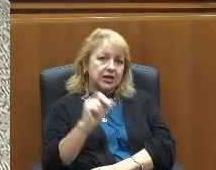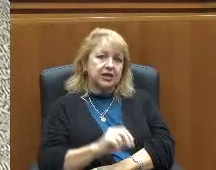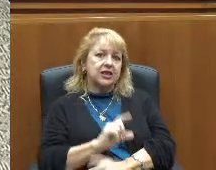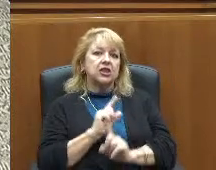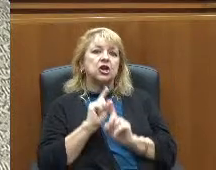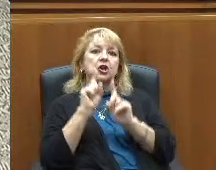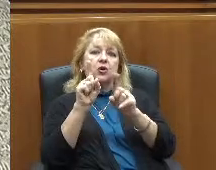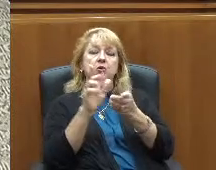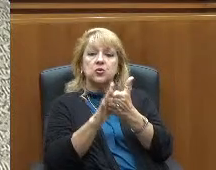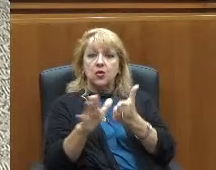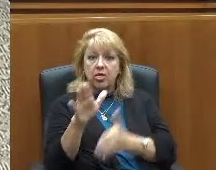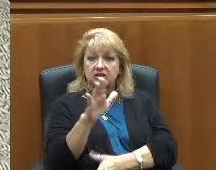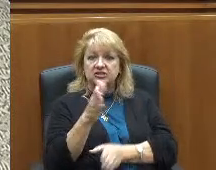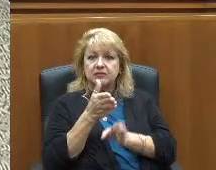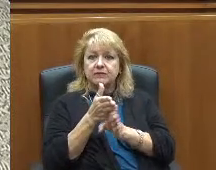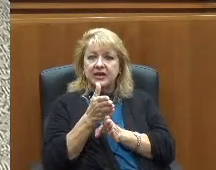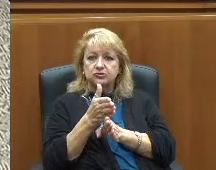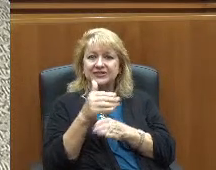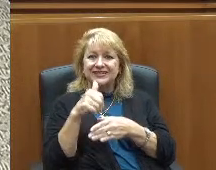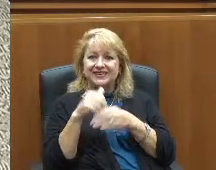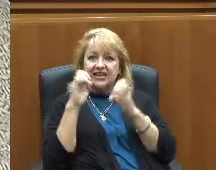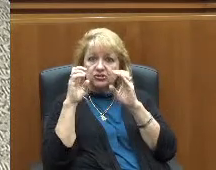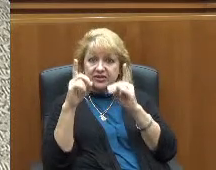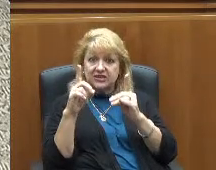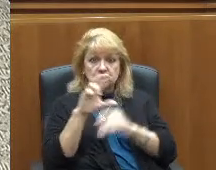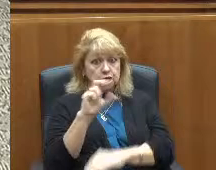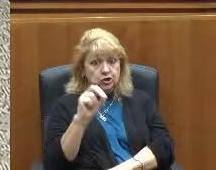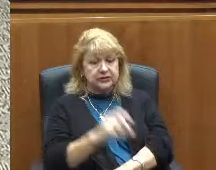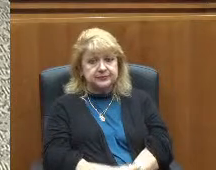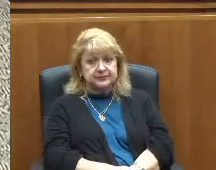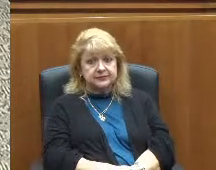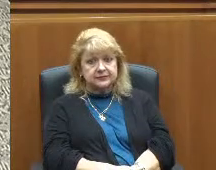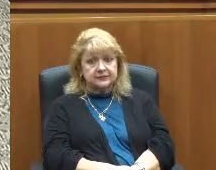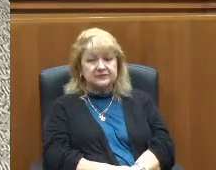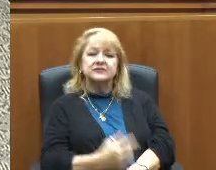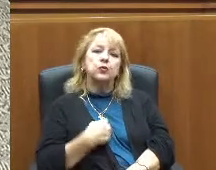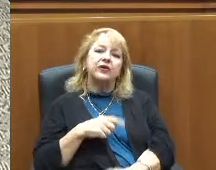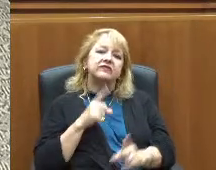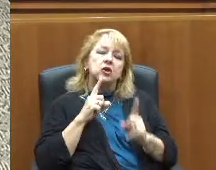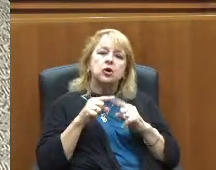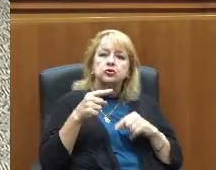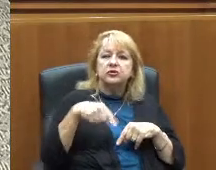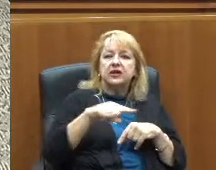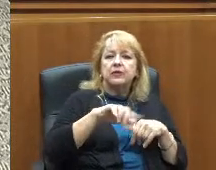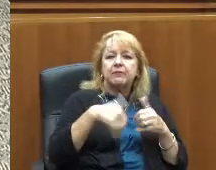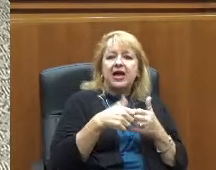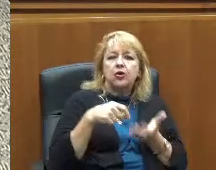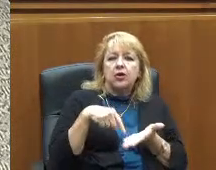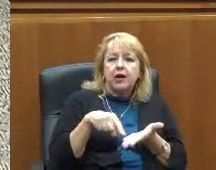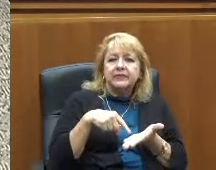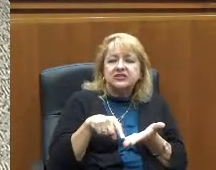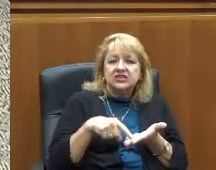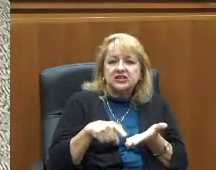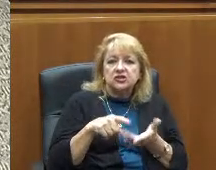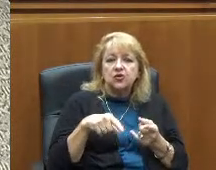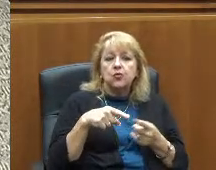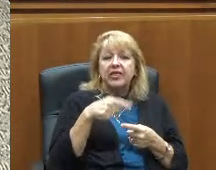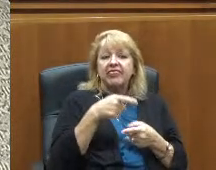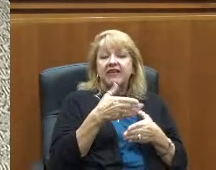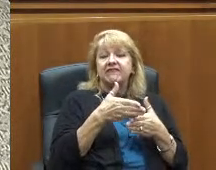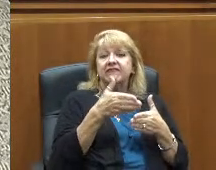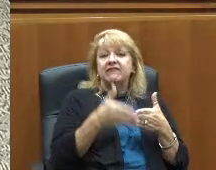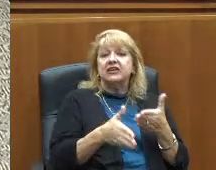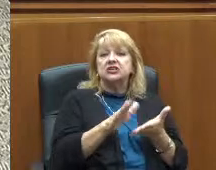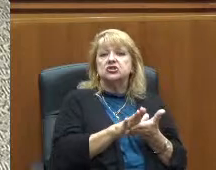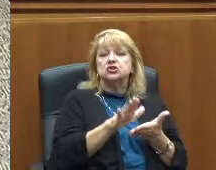that are going to colleges majoring in education. We talked to them about compensation. When they